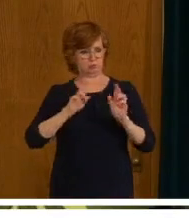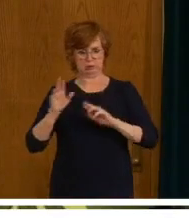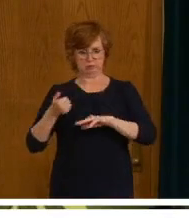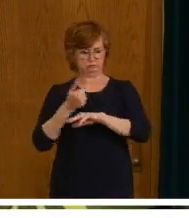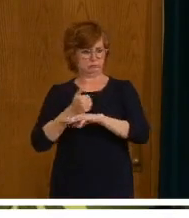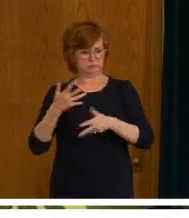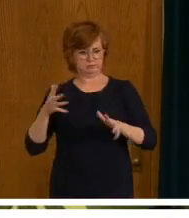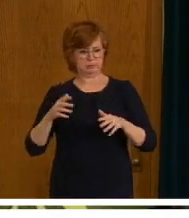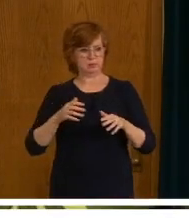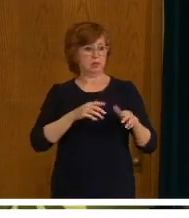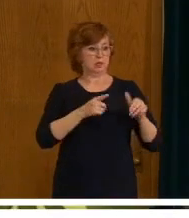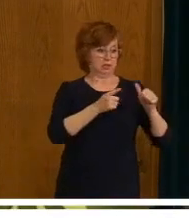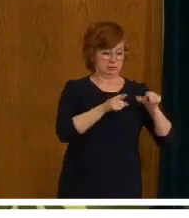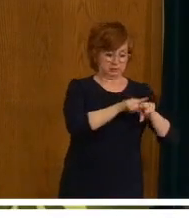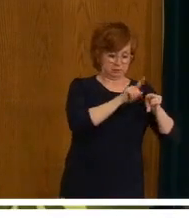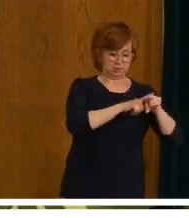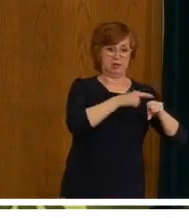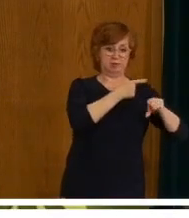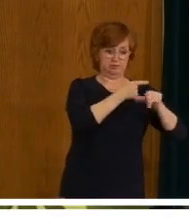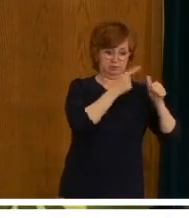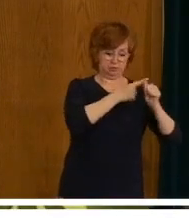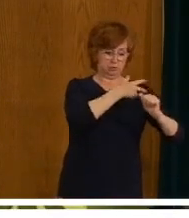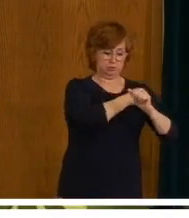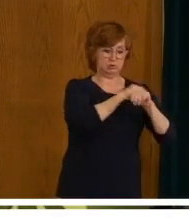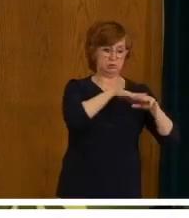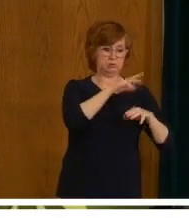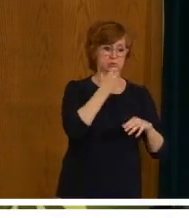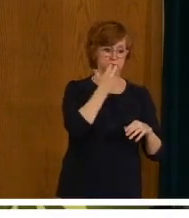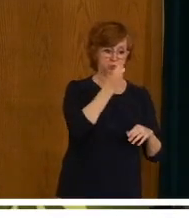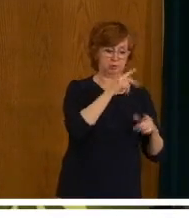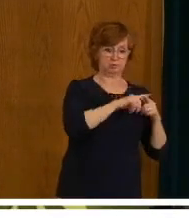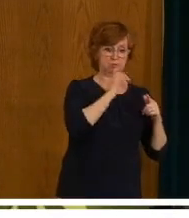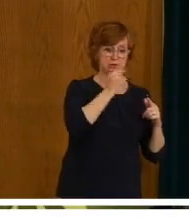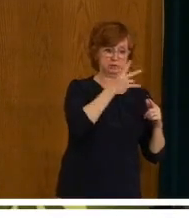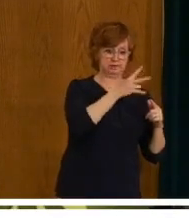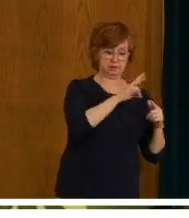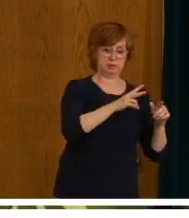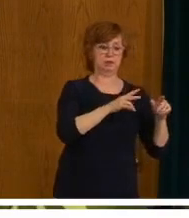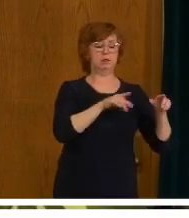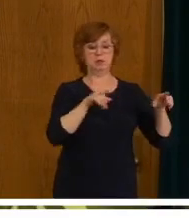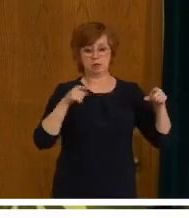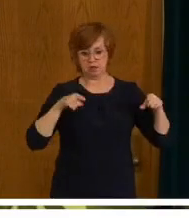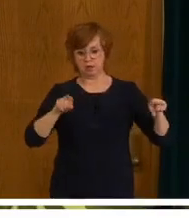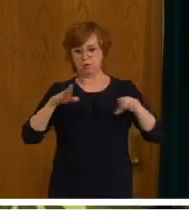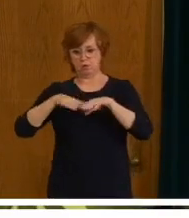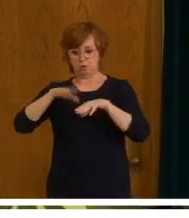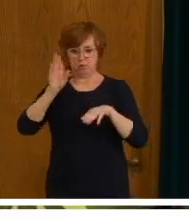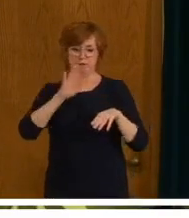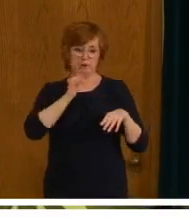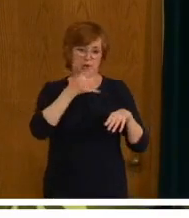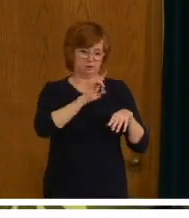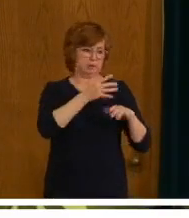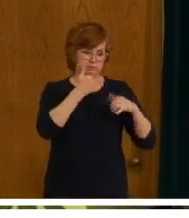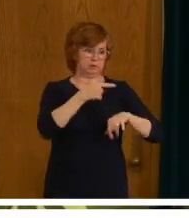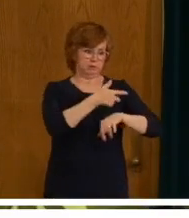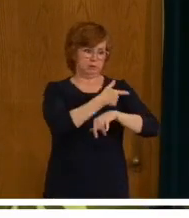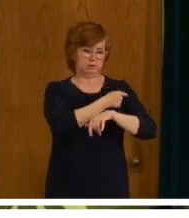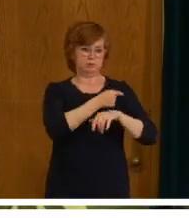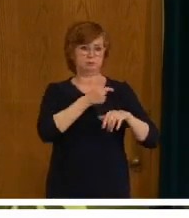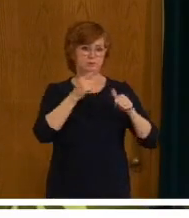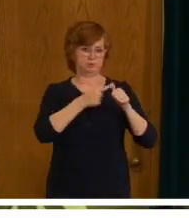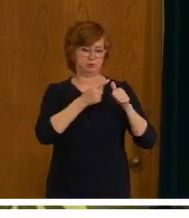deliver first doses to those 12 to 17 in our school system, as well as all of those 18 and over. And we do have